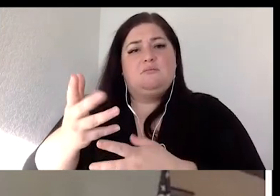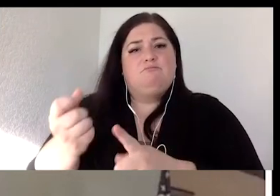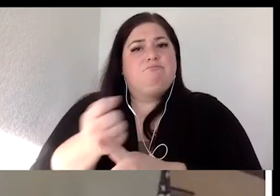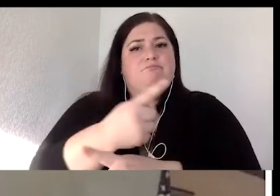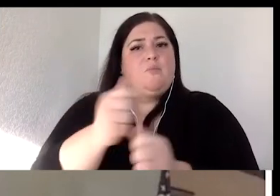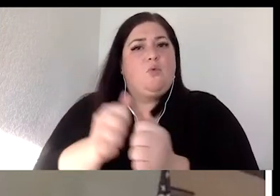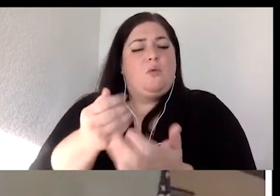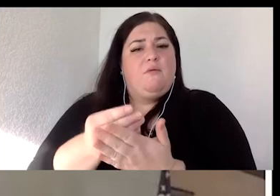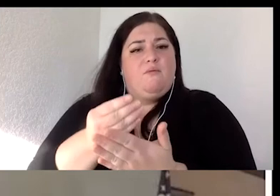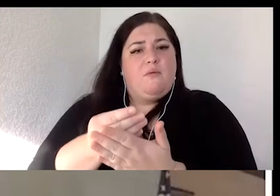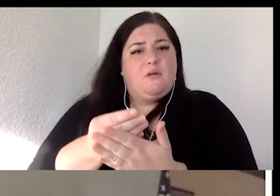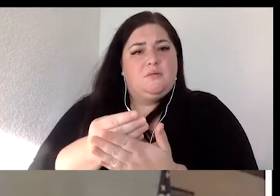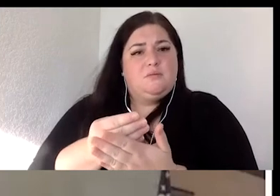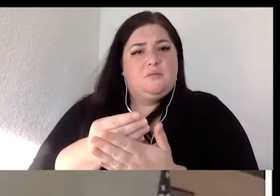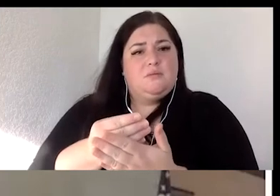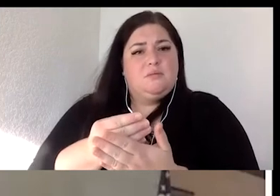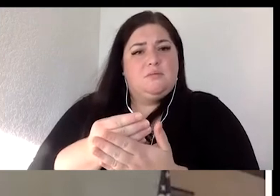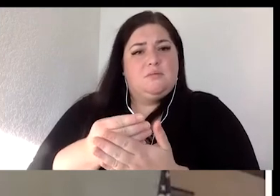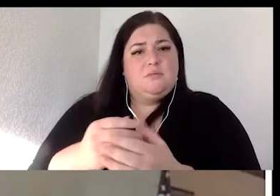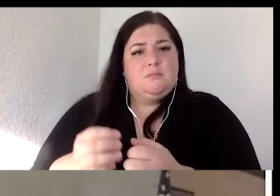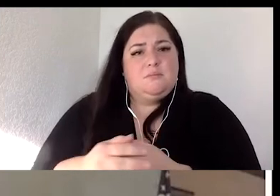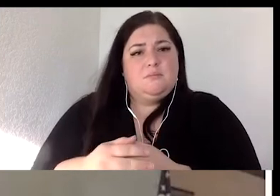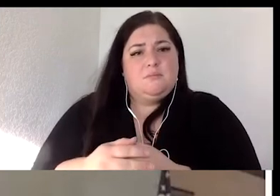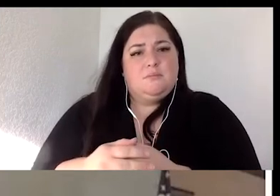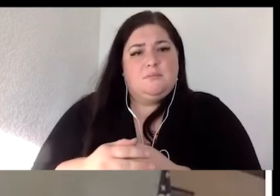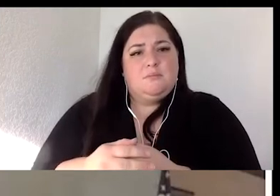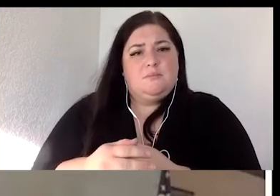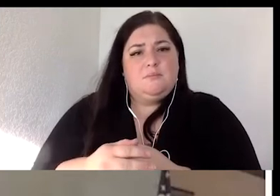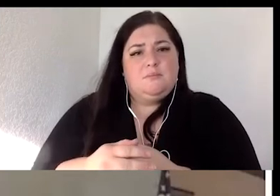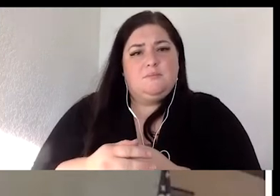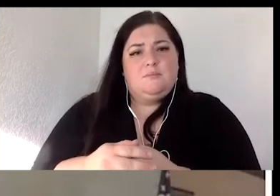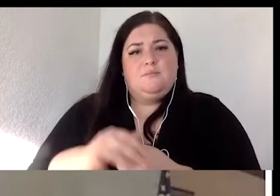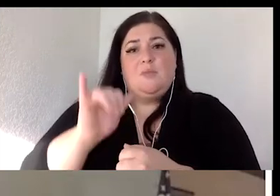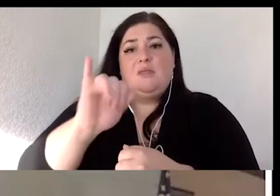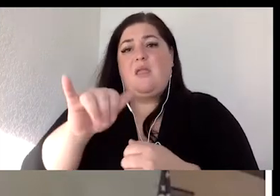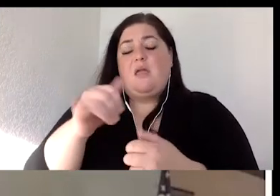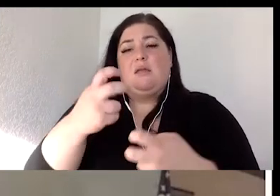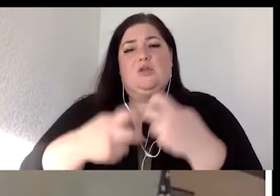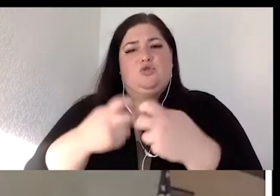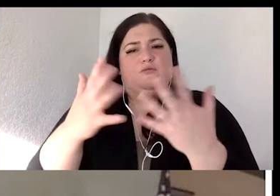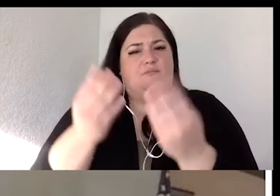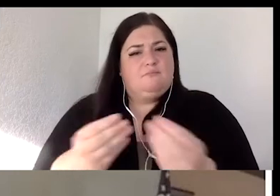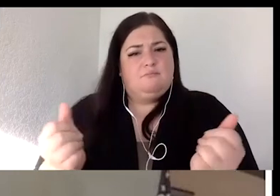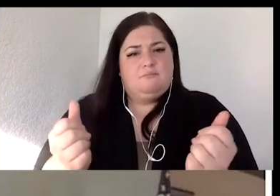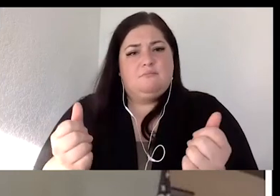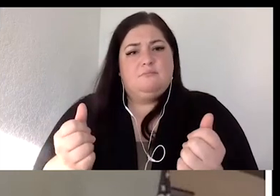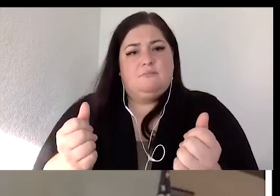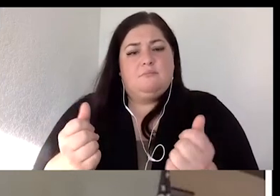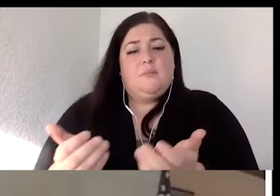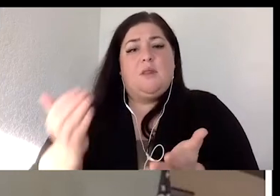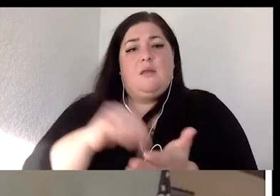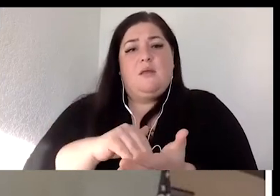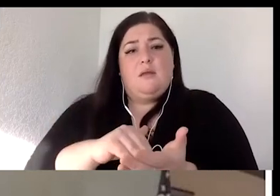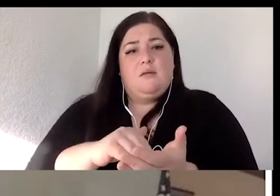of advocacy and victim assistance has been remedied through the VOCA fix. Again,